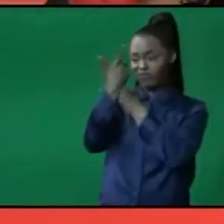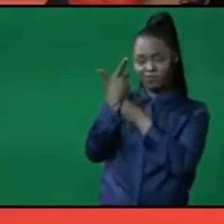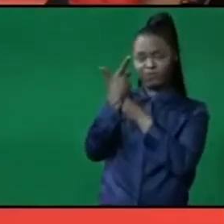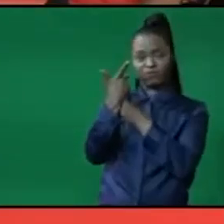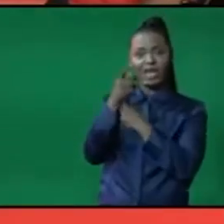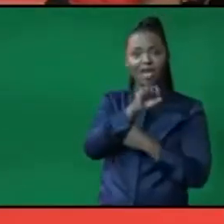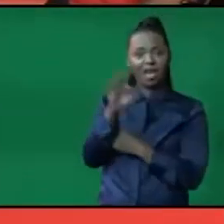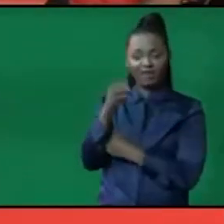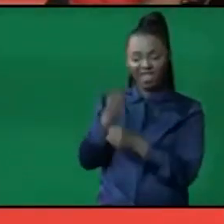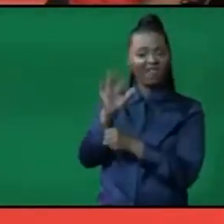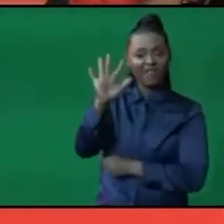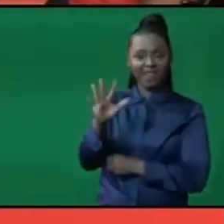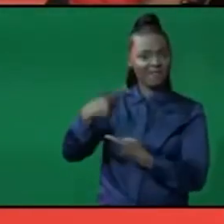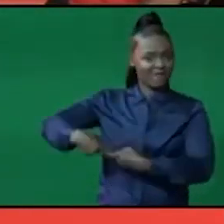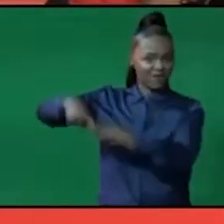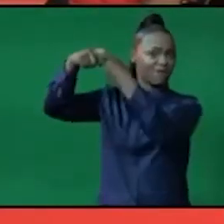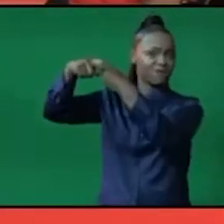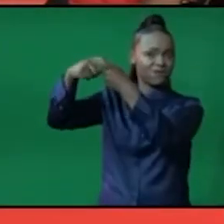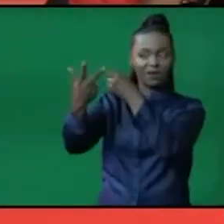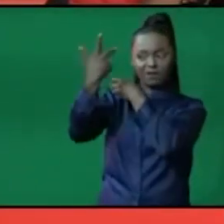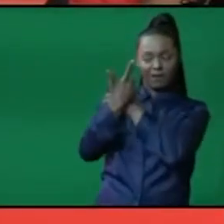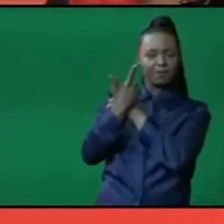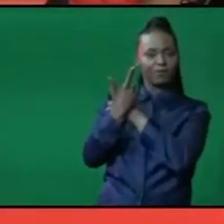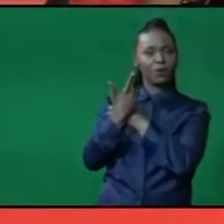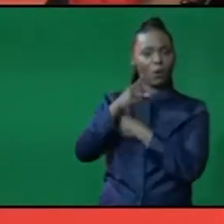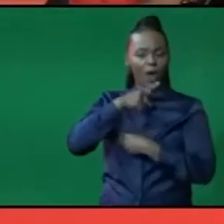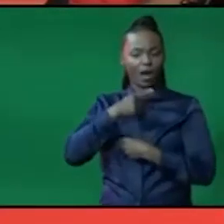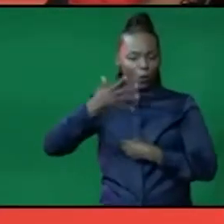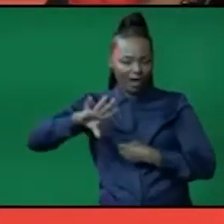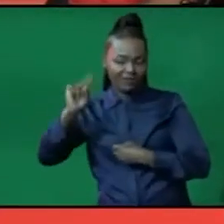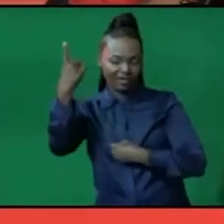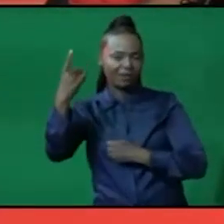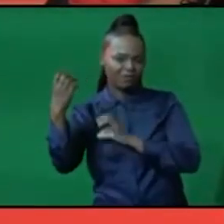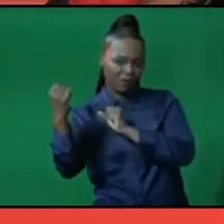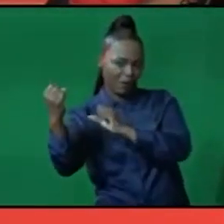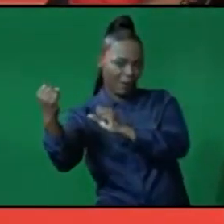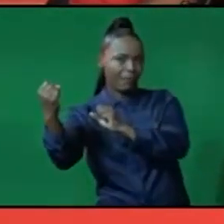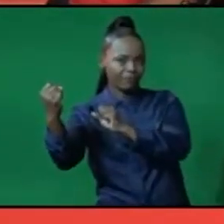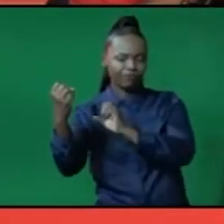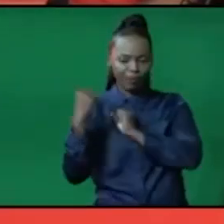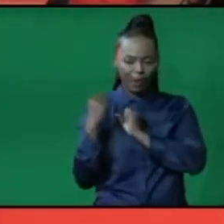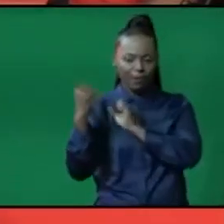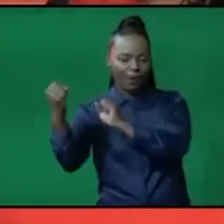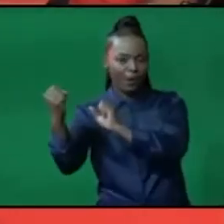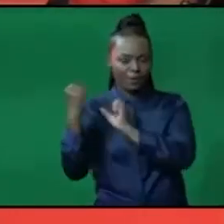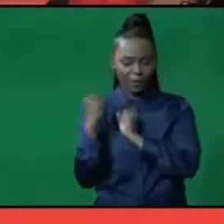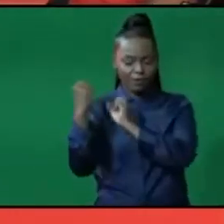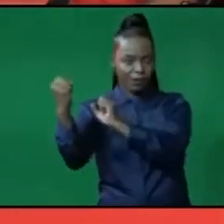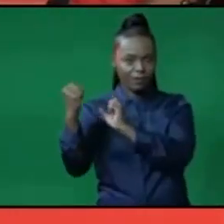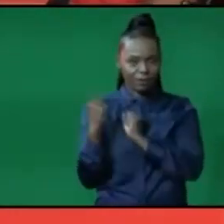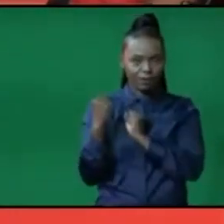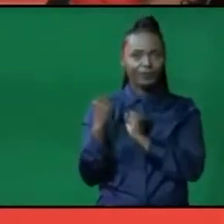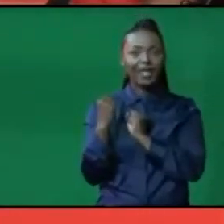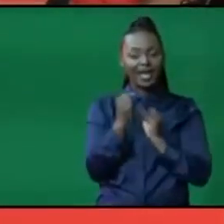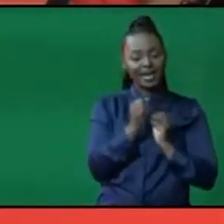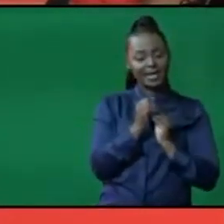years until they were willing to talk. And we came, we spoke. The leadership of